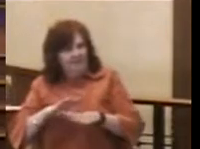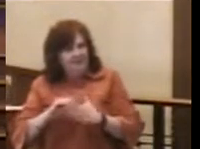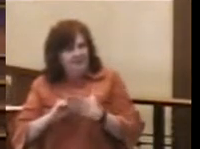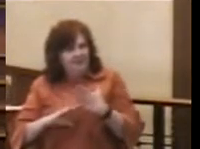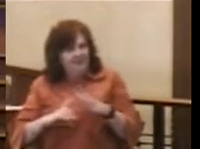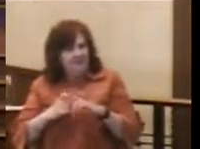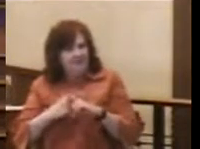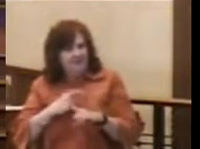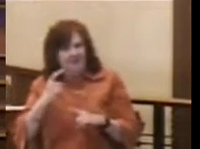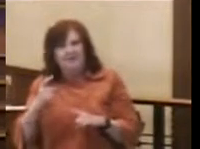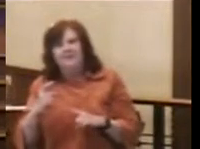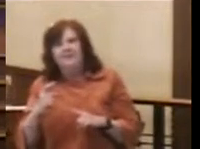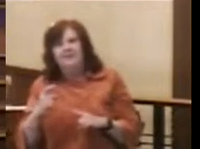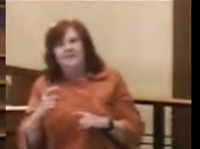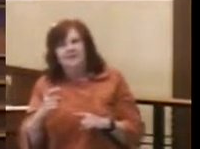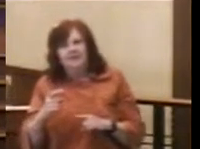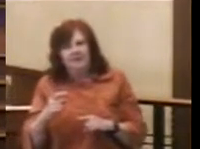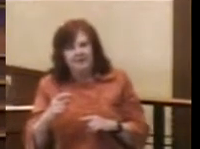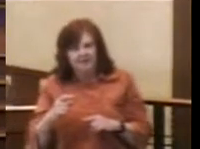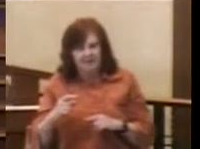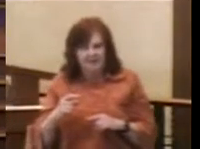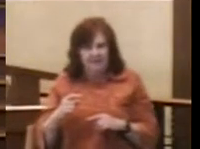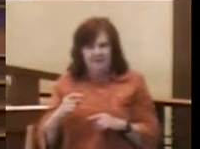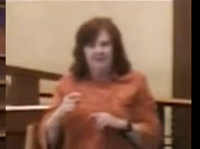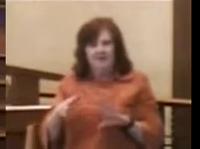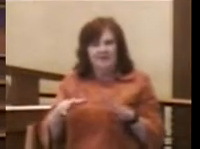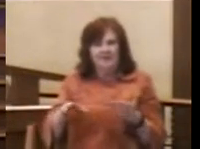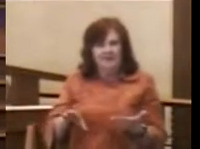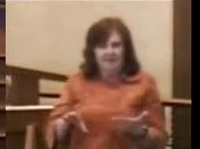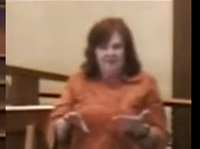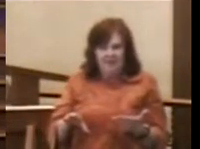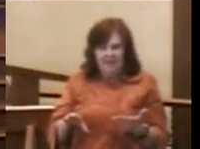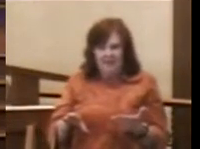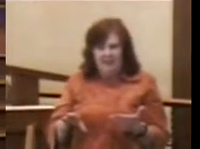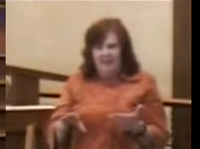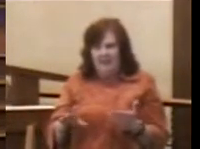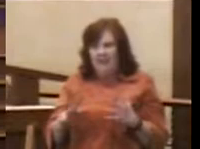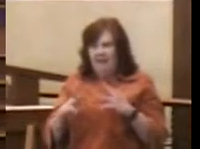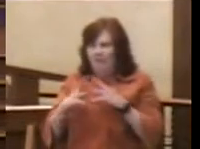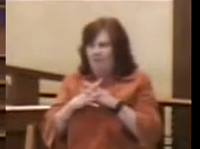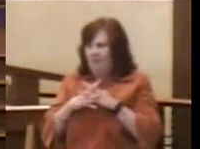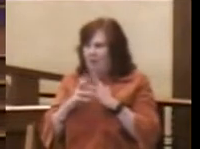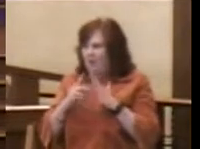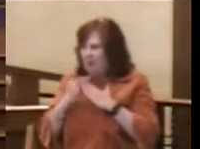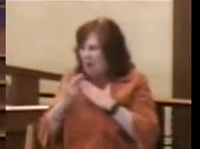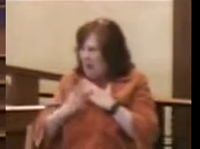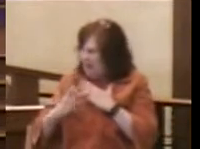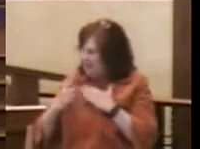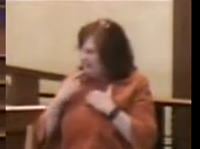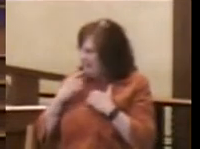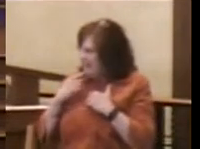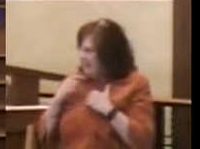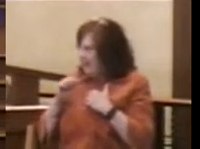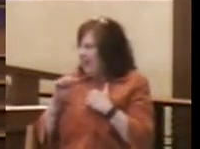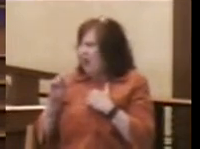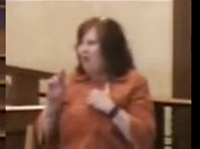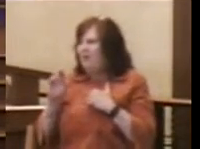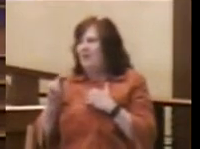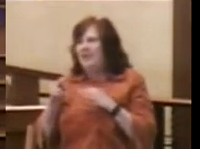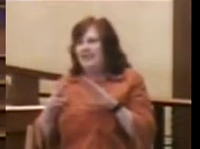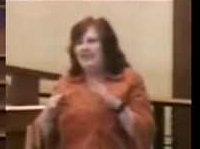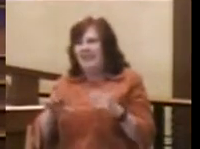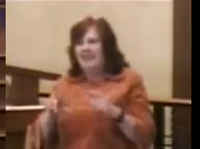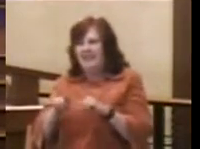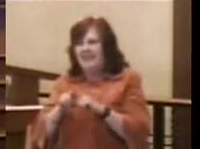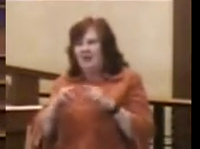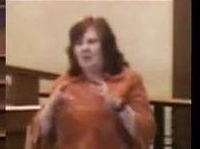from oncoming bullets. A spokesperson for the football program has said, Aaron died in the same